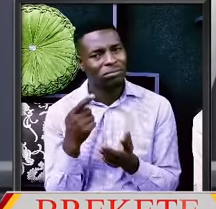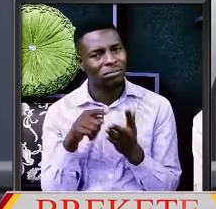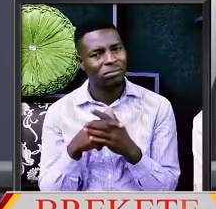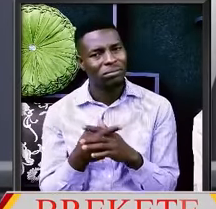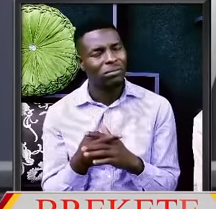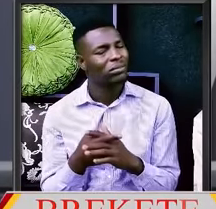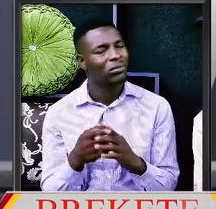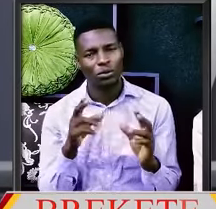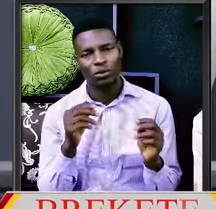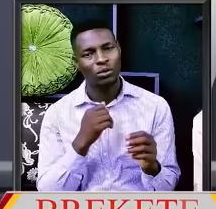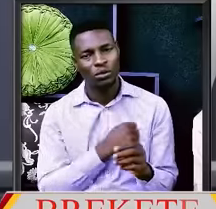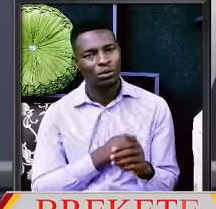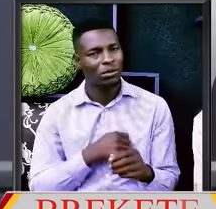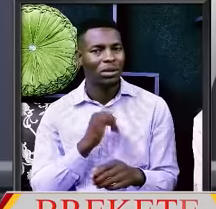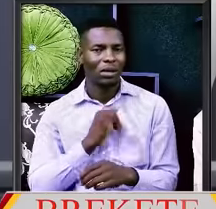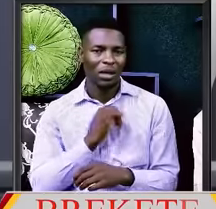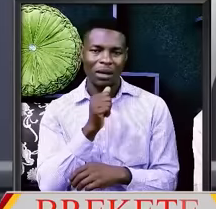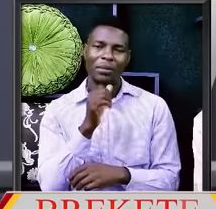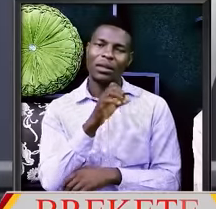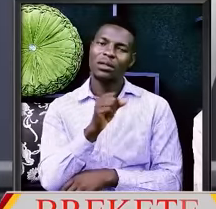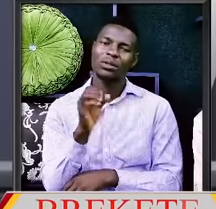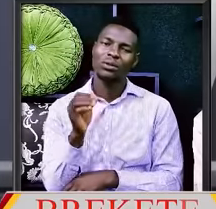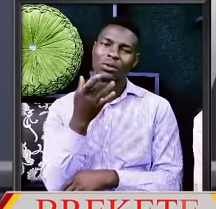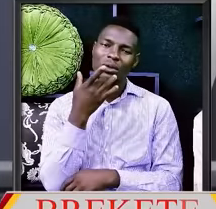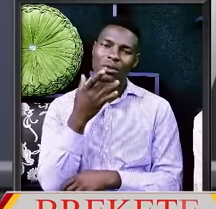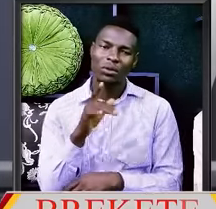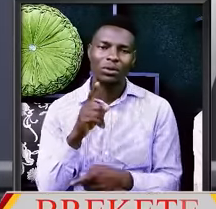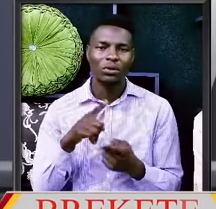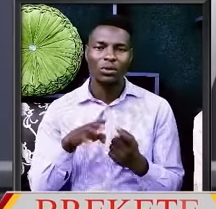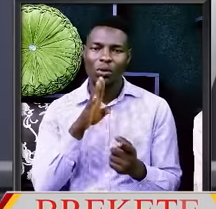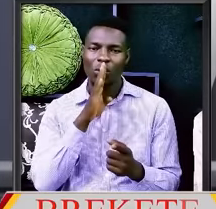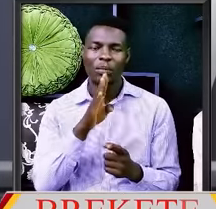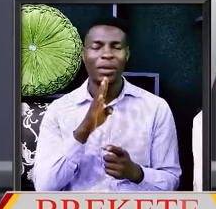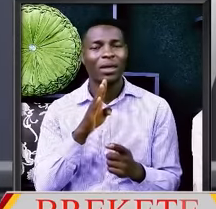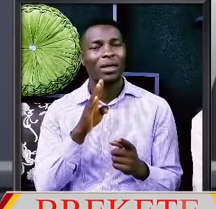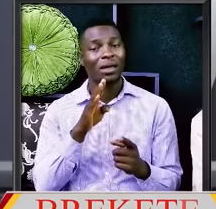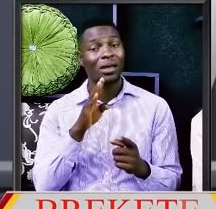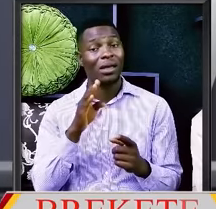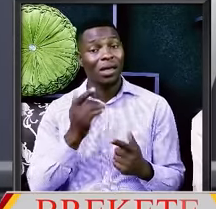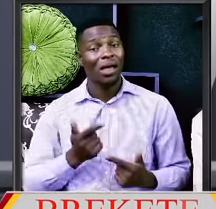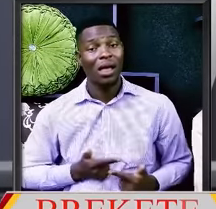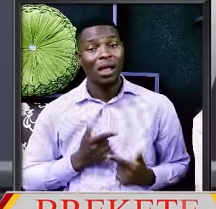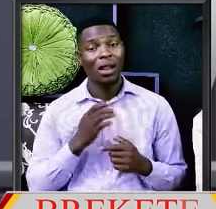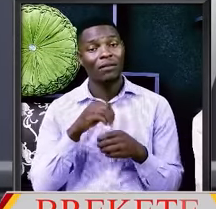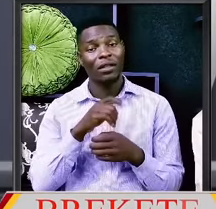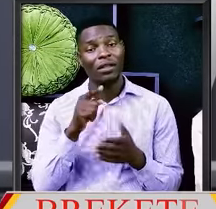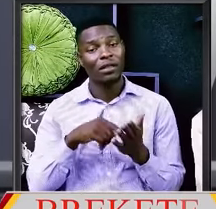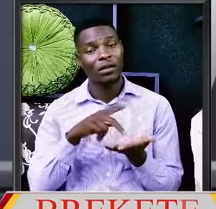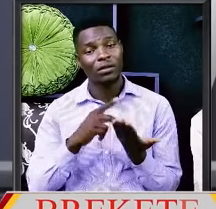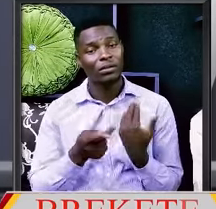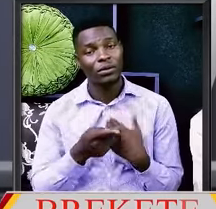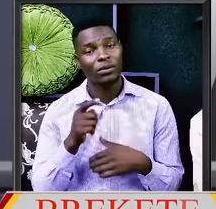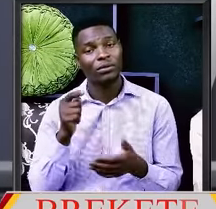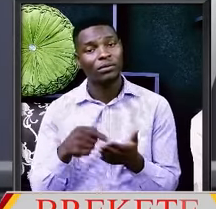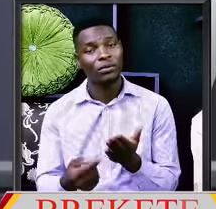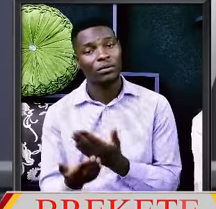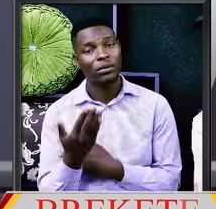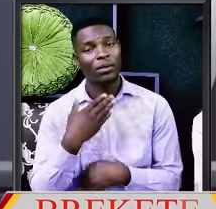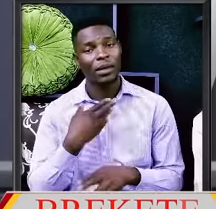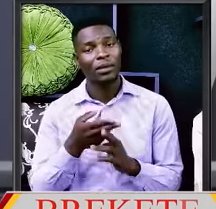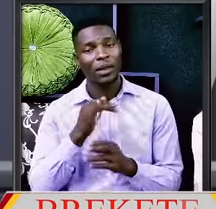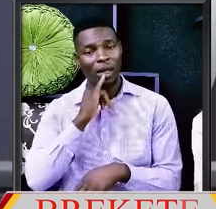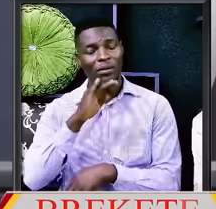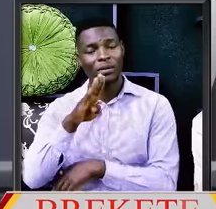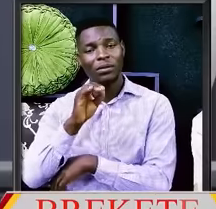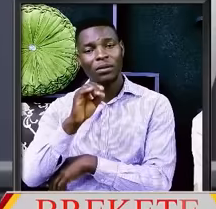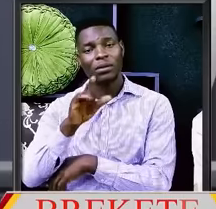No, sorry, sir. Yes. I am so lucky to have been accessed to this program this morning. Mm. My name is Bola. I'm actually